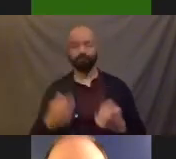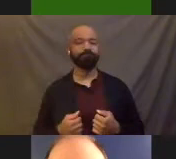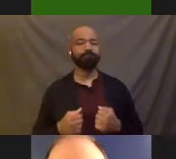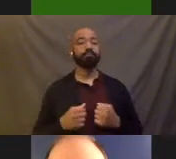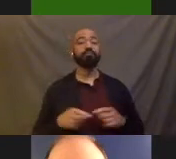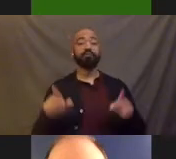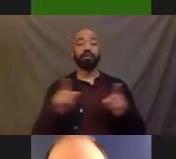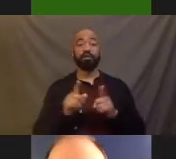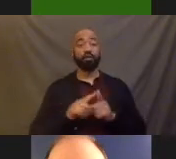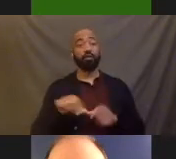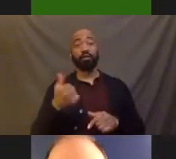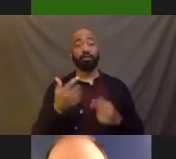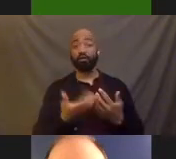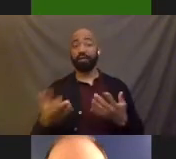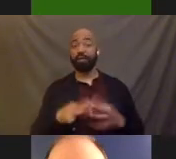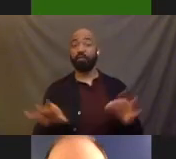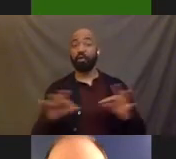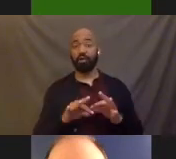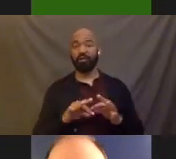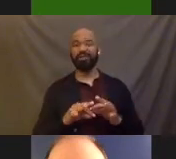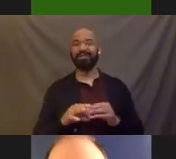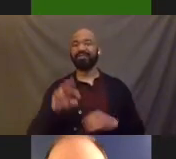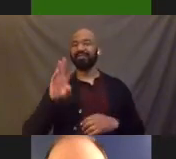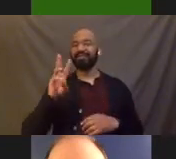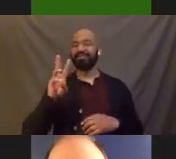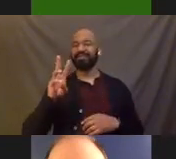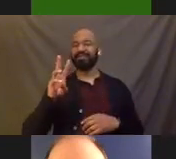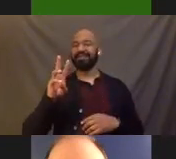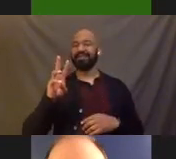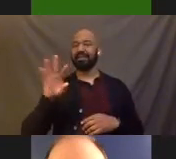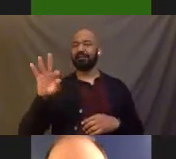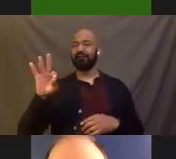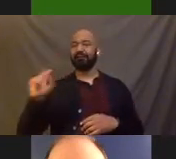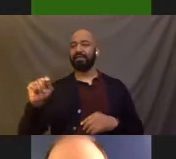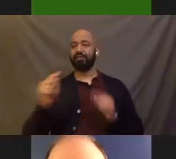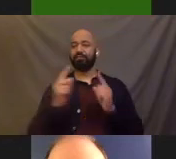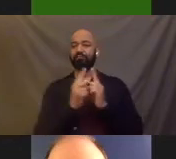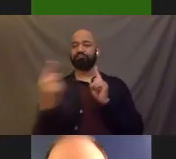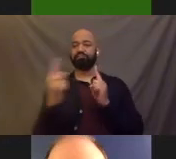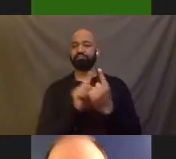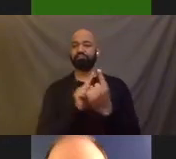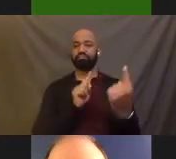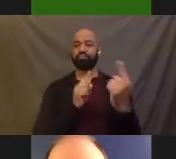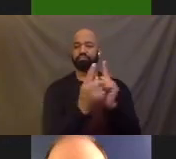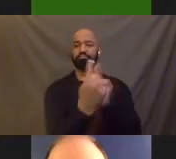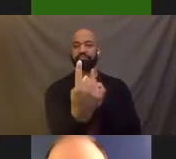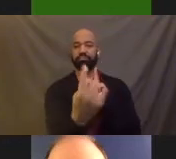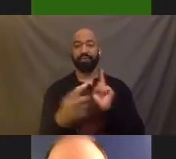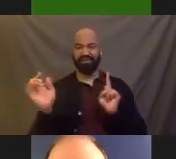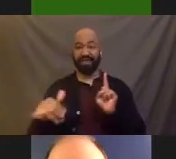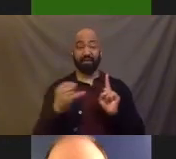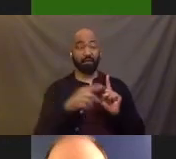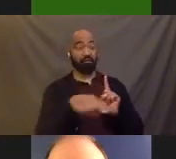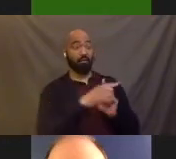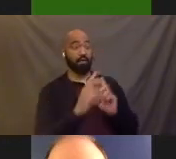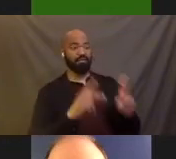6 feet apart from people, specifically folks that you're not sure received a vaccination or they're not in